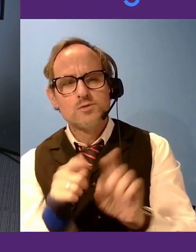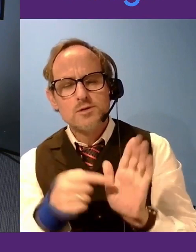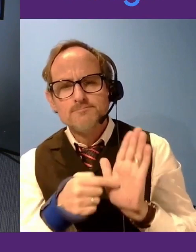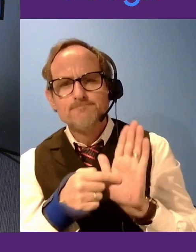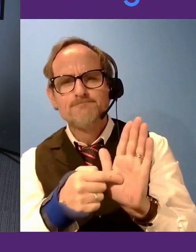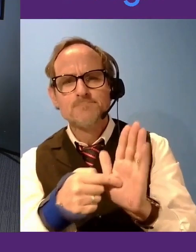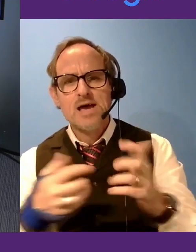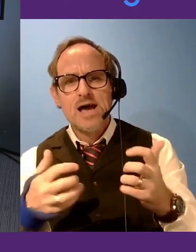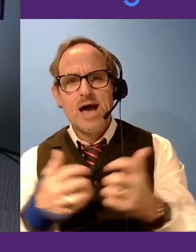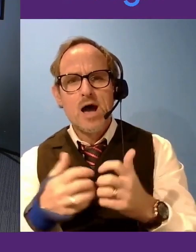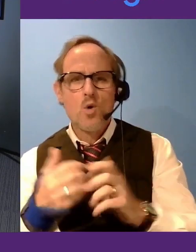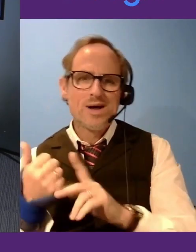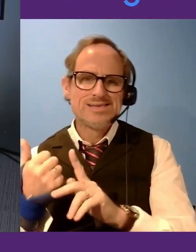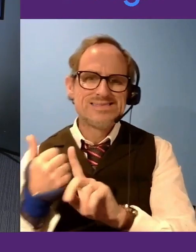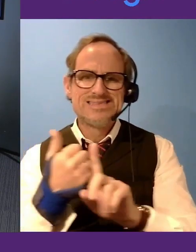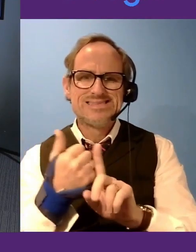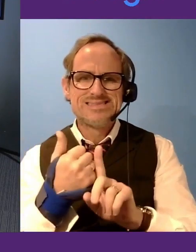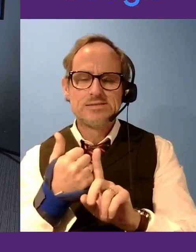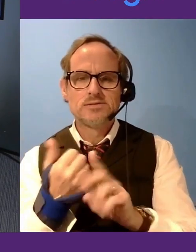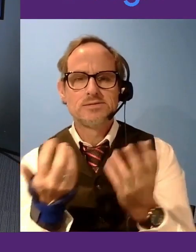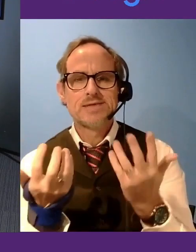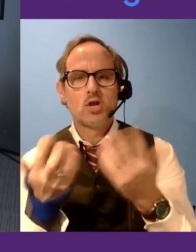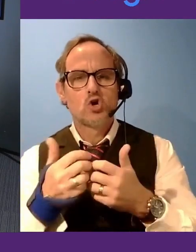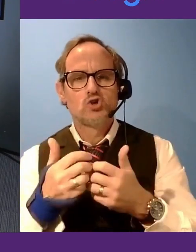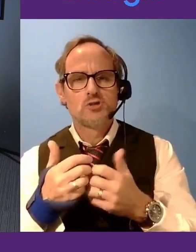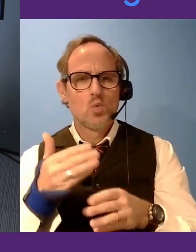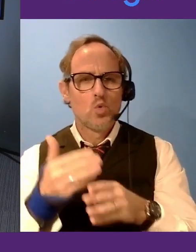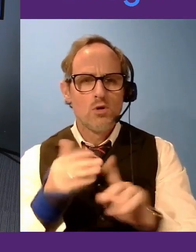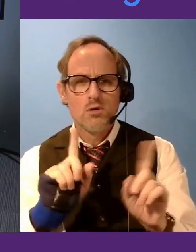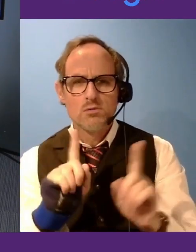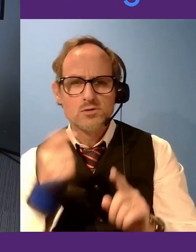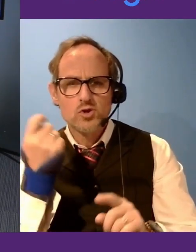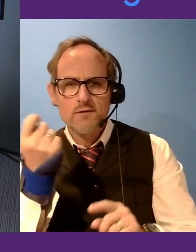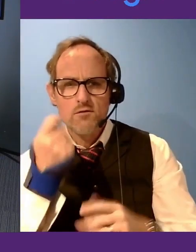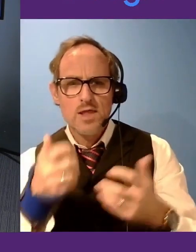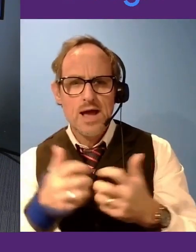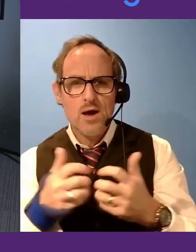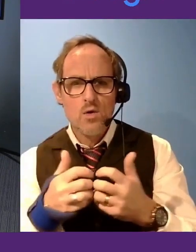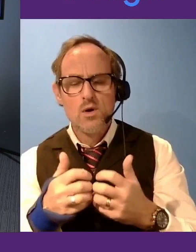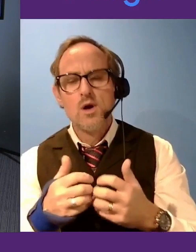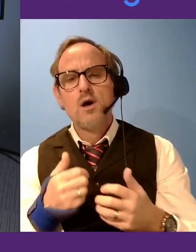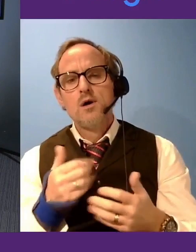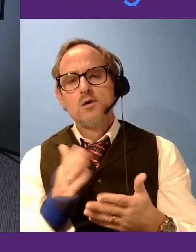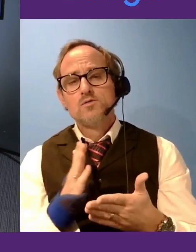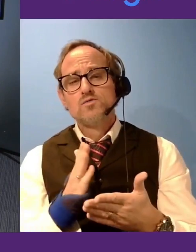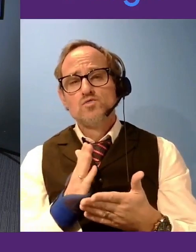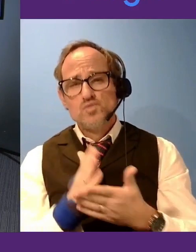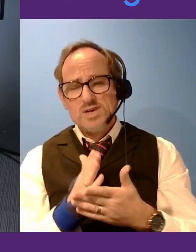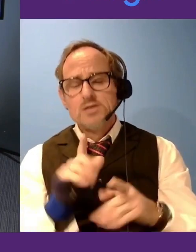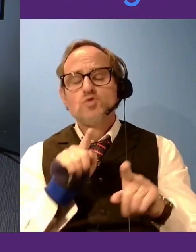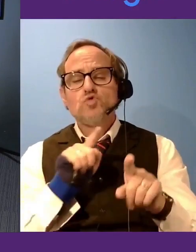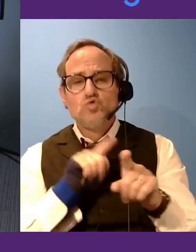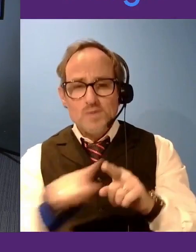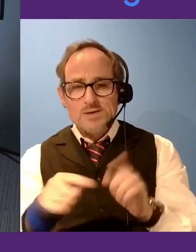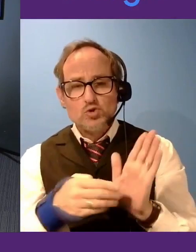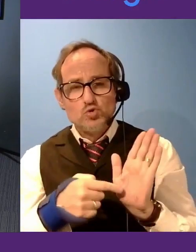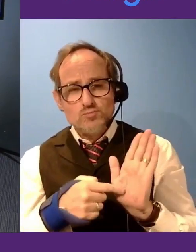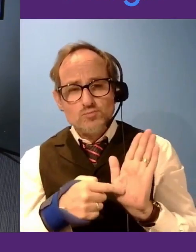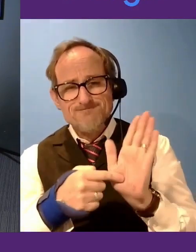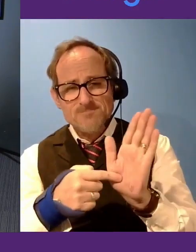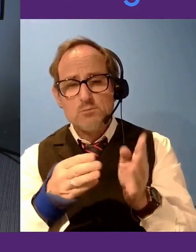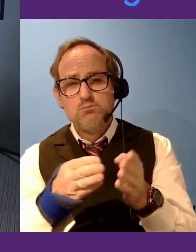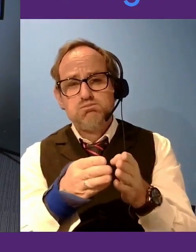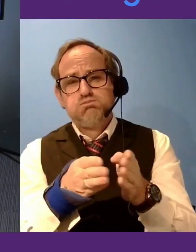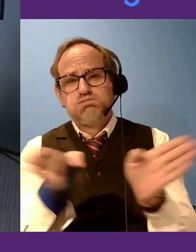of club? Can you set up a lunch and learn? Just to try and expose as much as possible people to really